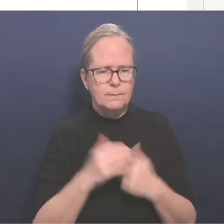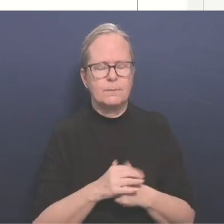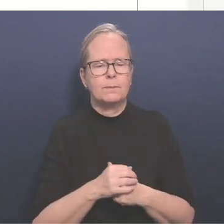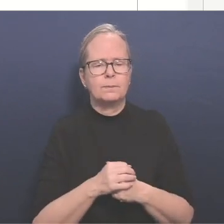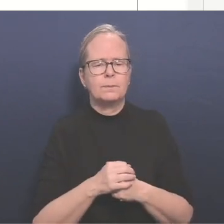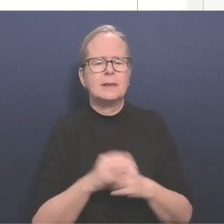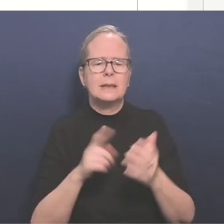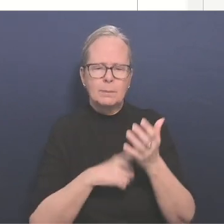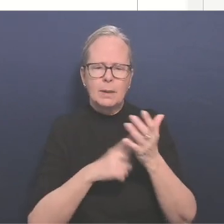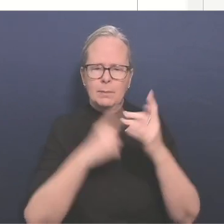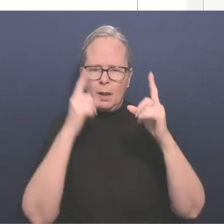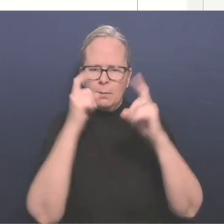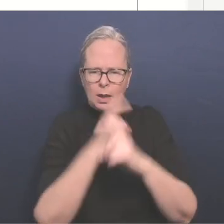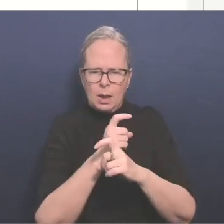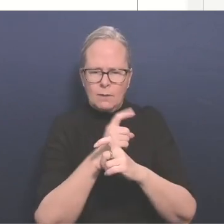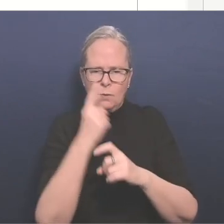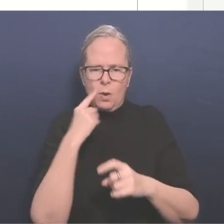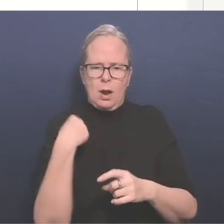you can mark,